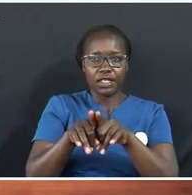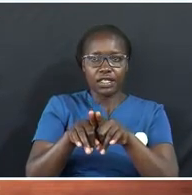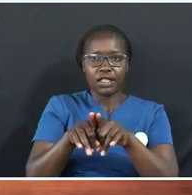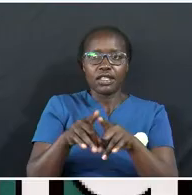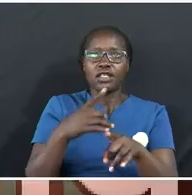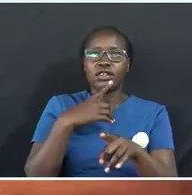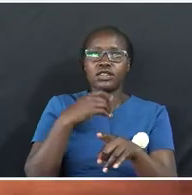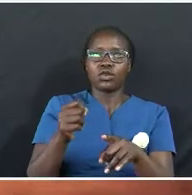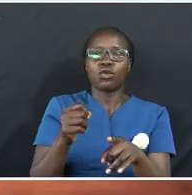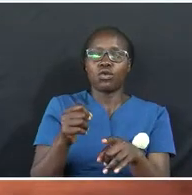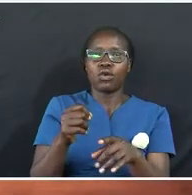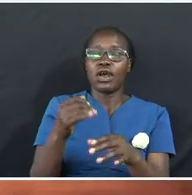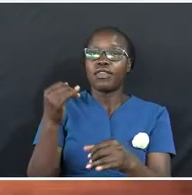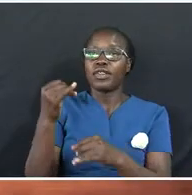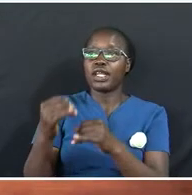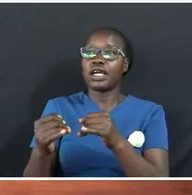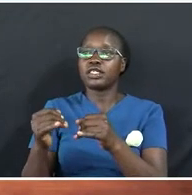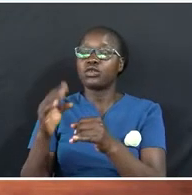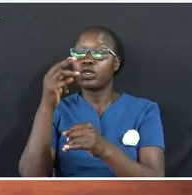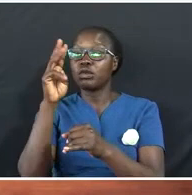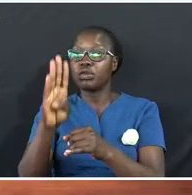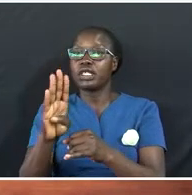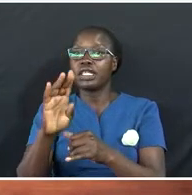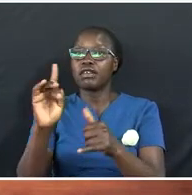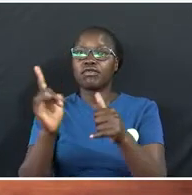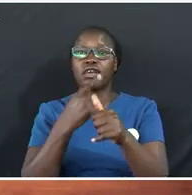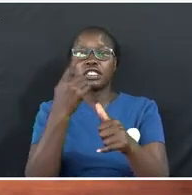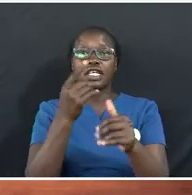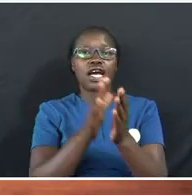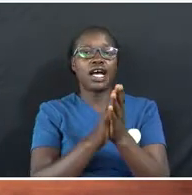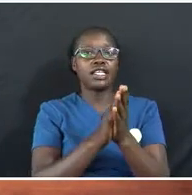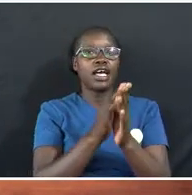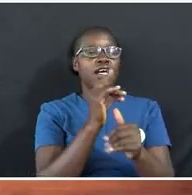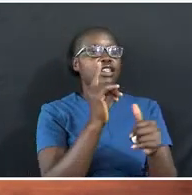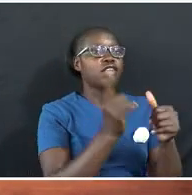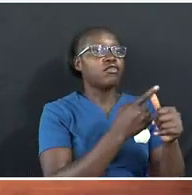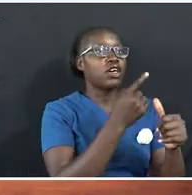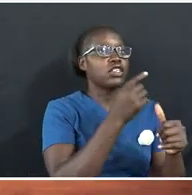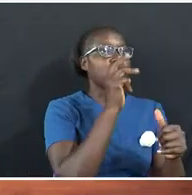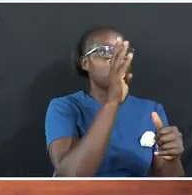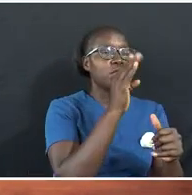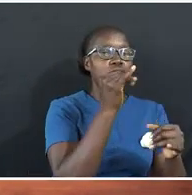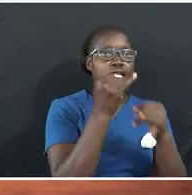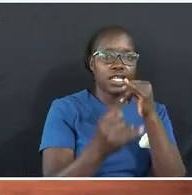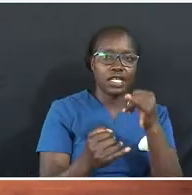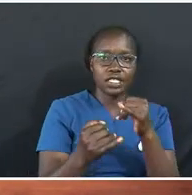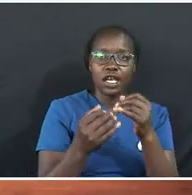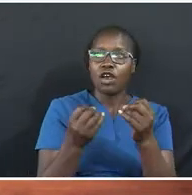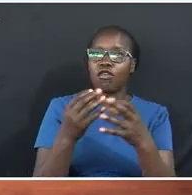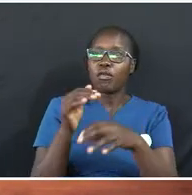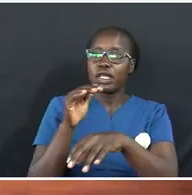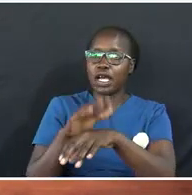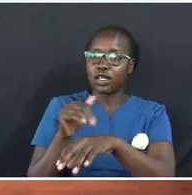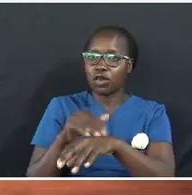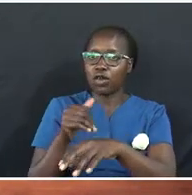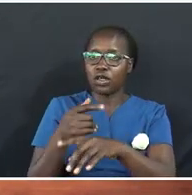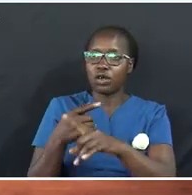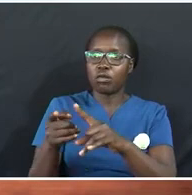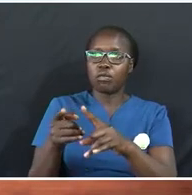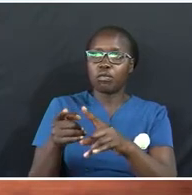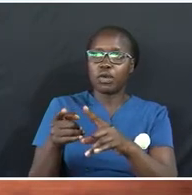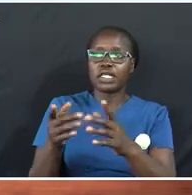So the last will be the first, and the first last. For many are called, but